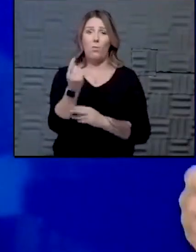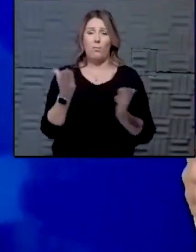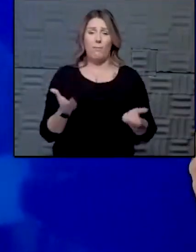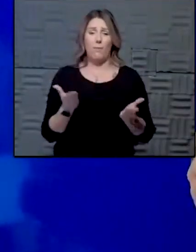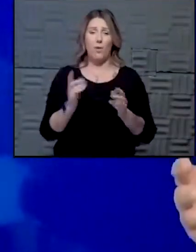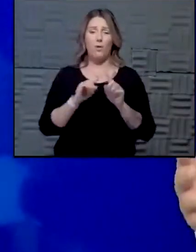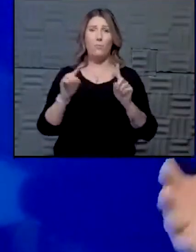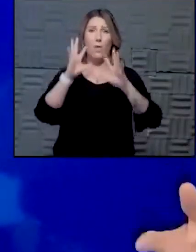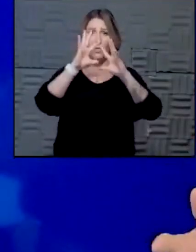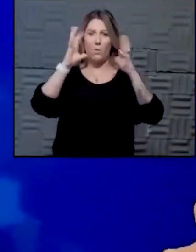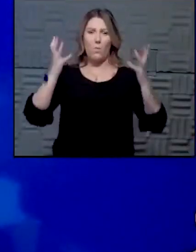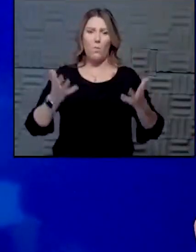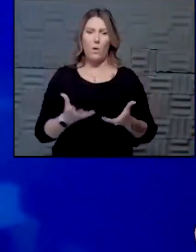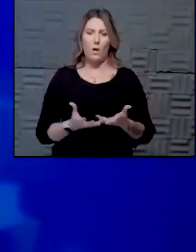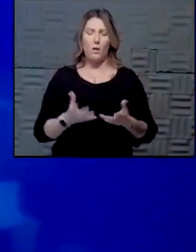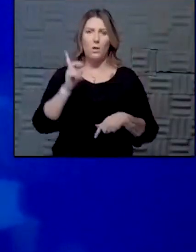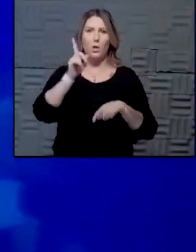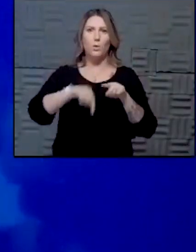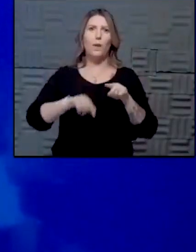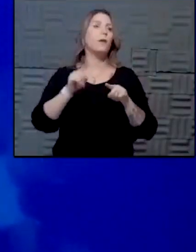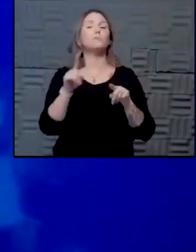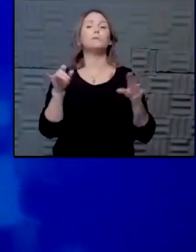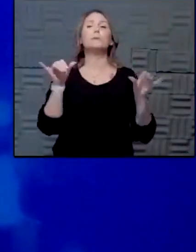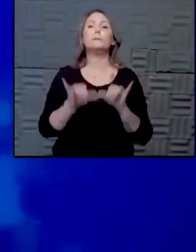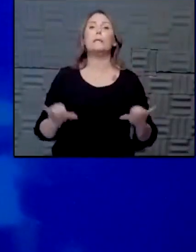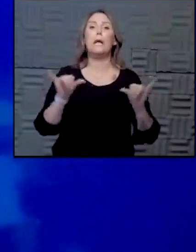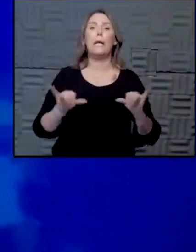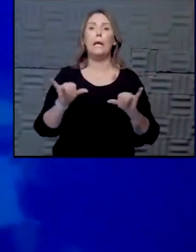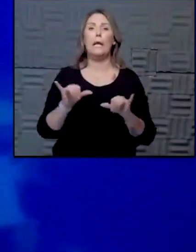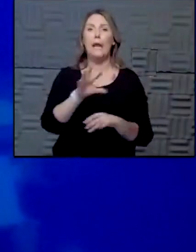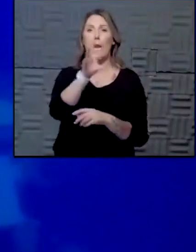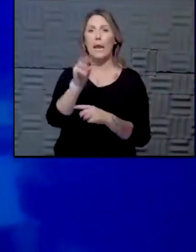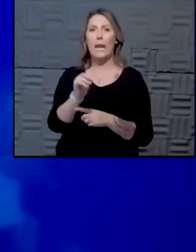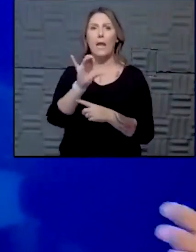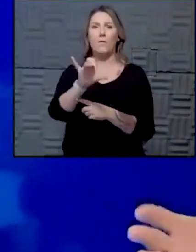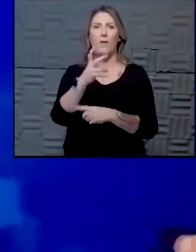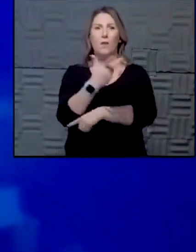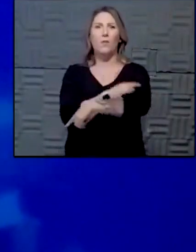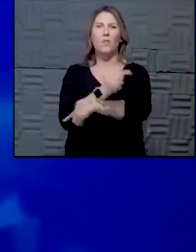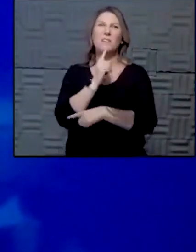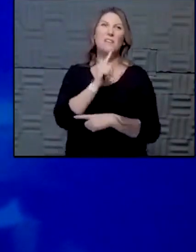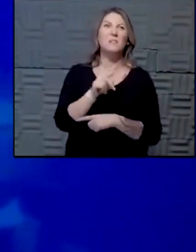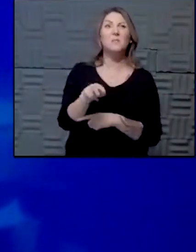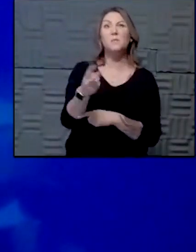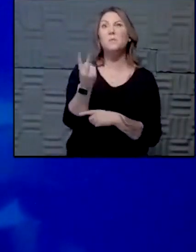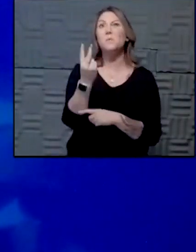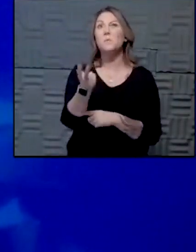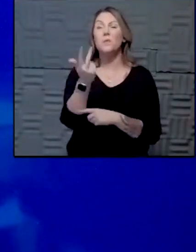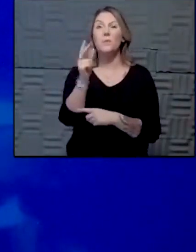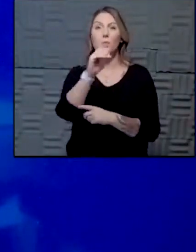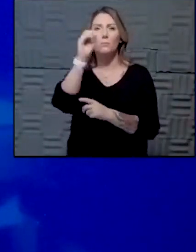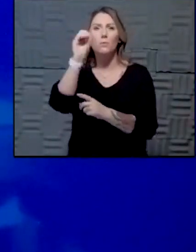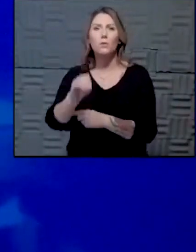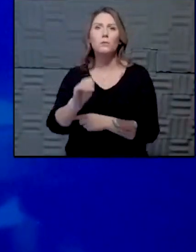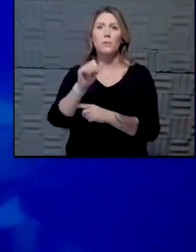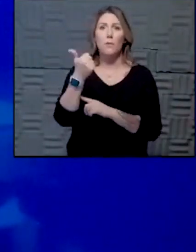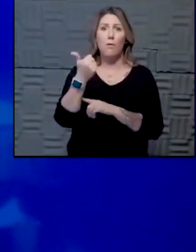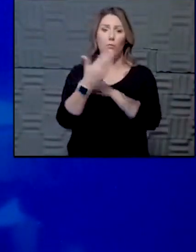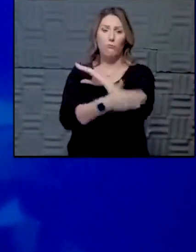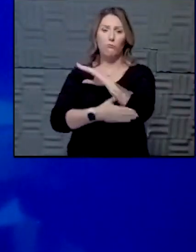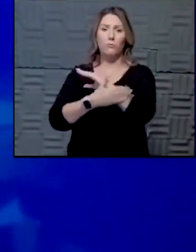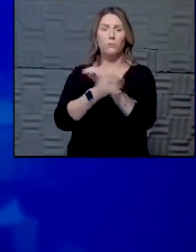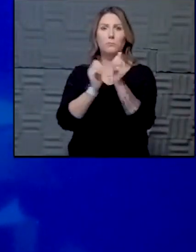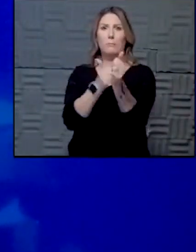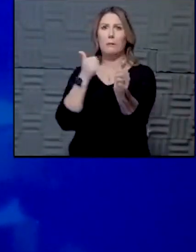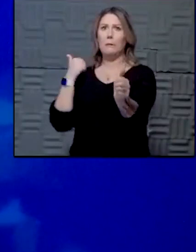the problem. We can't really live in a bubble. And so in Africa, the vaccination rates are 2 or 3%. In many countries, they're considerably behind those